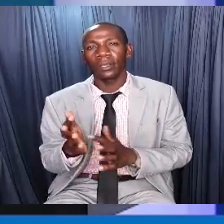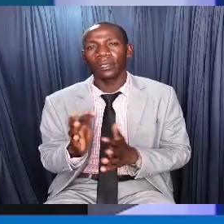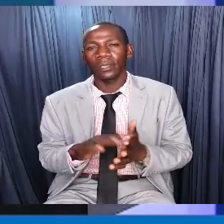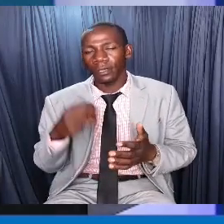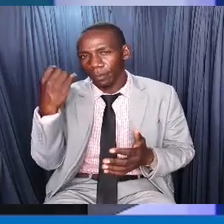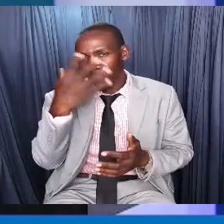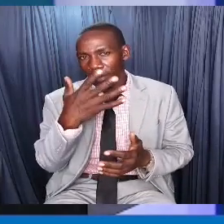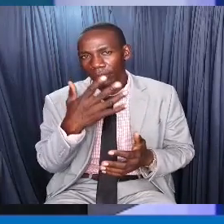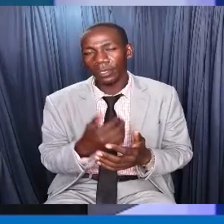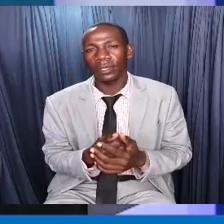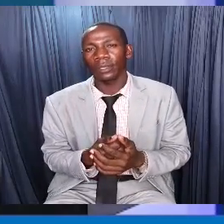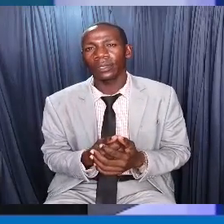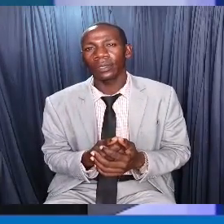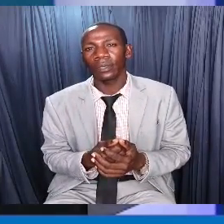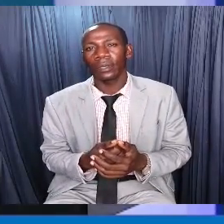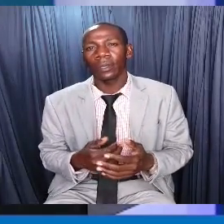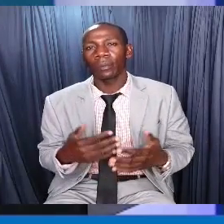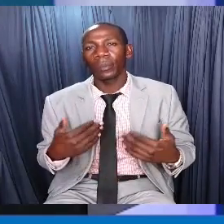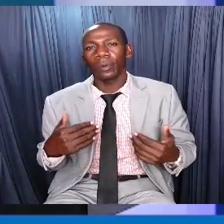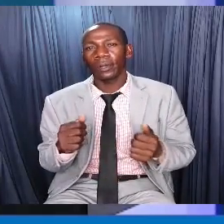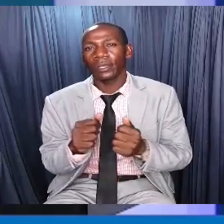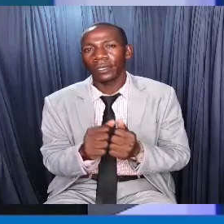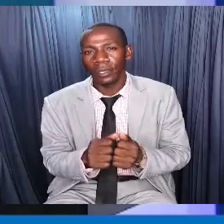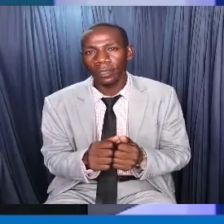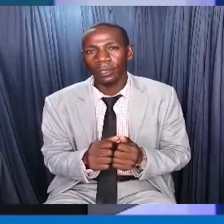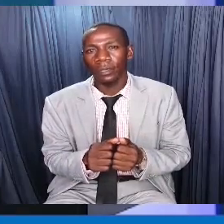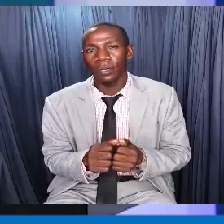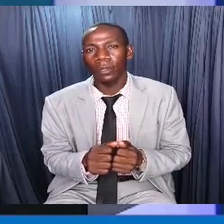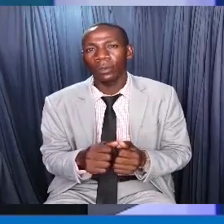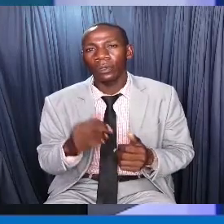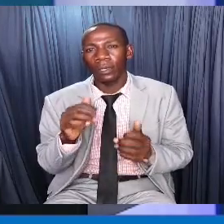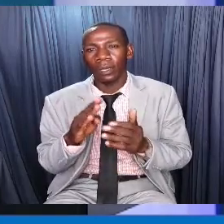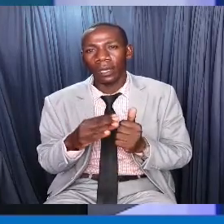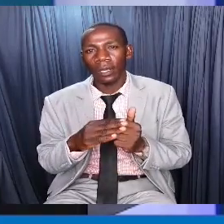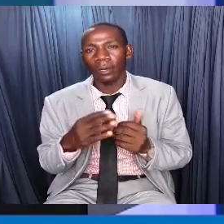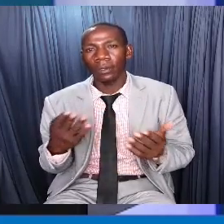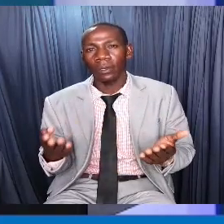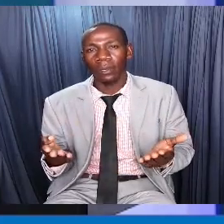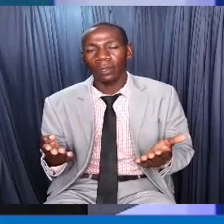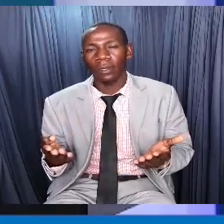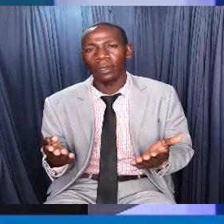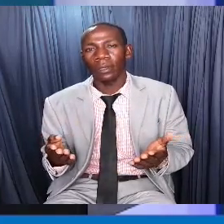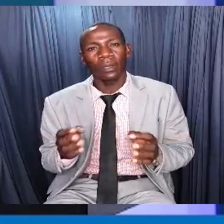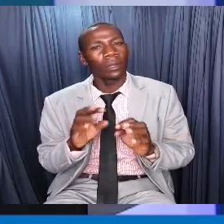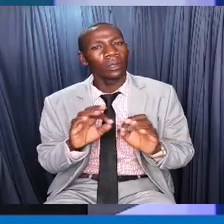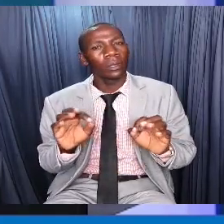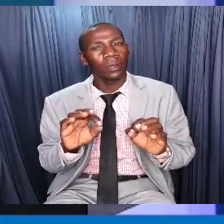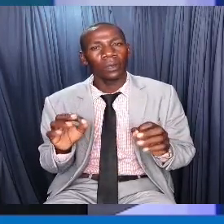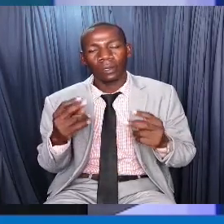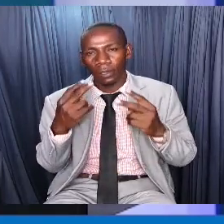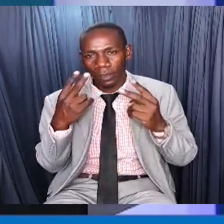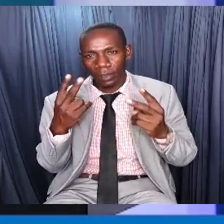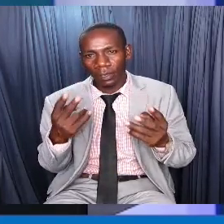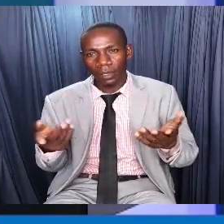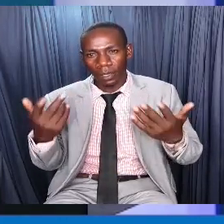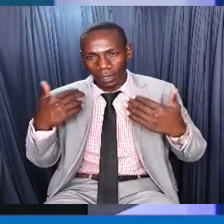akashangaa sana. Jesus was so much surprised. Watu hao walikuwa ni 10. These people were 10. Wale kenda wako wapi? Where are the 9 members? Hakuna hata mtu aliona kuja kutoa